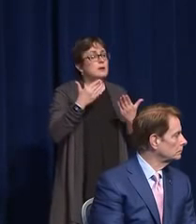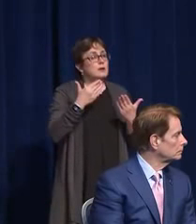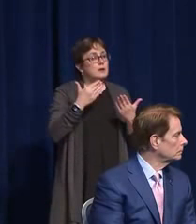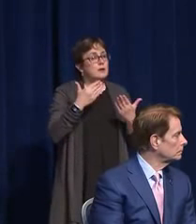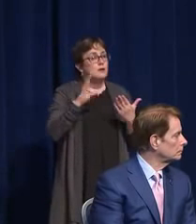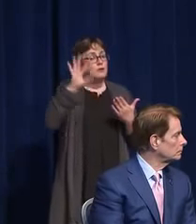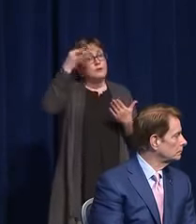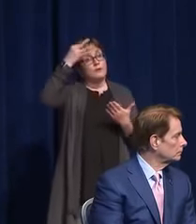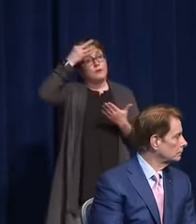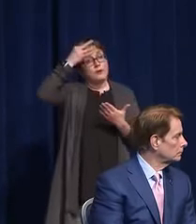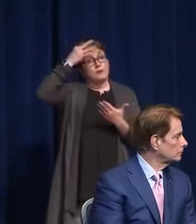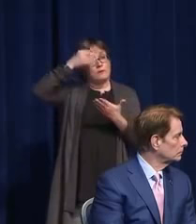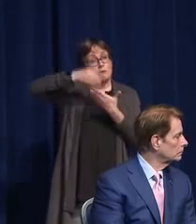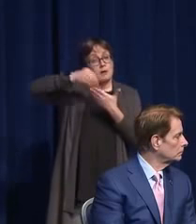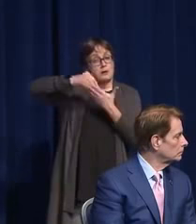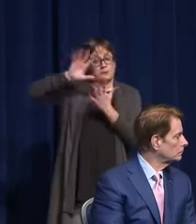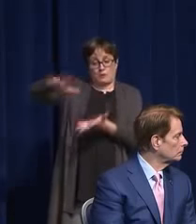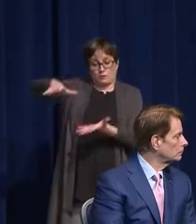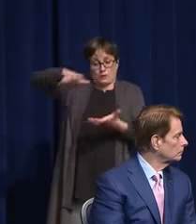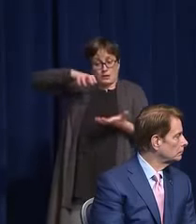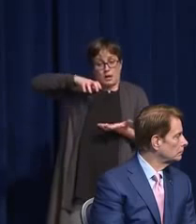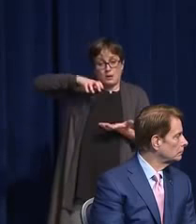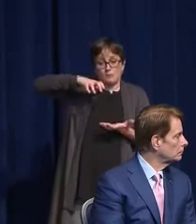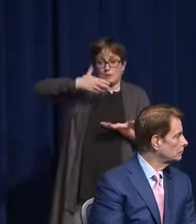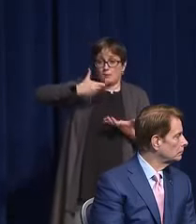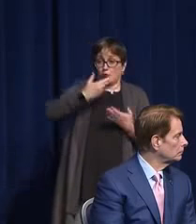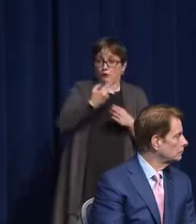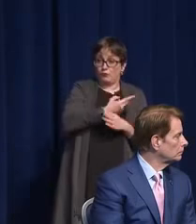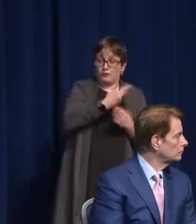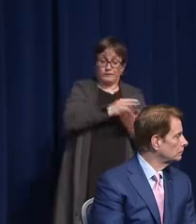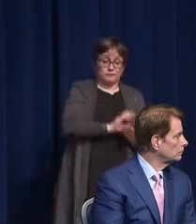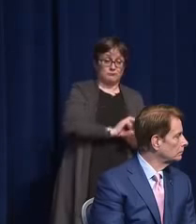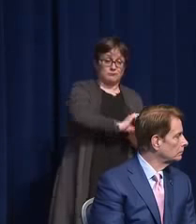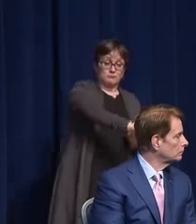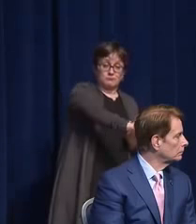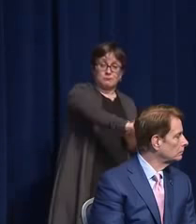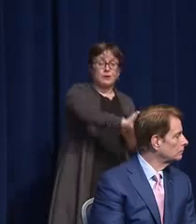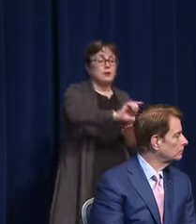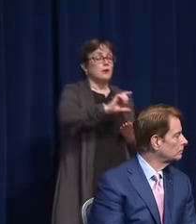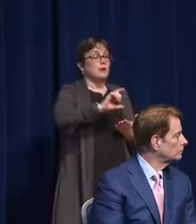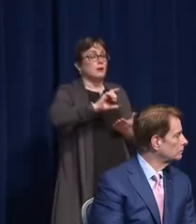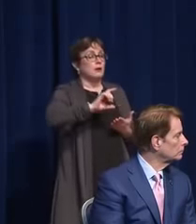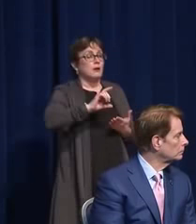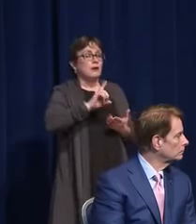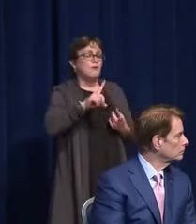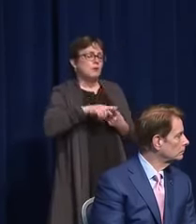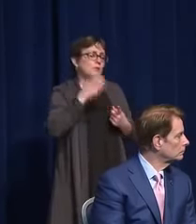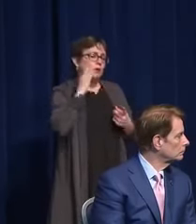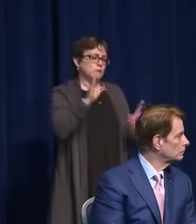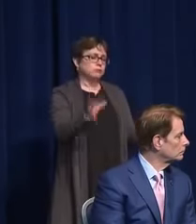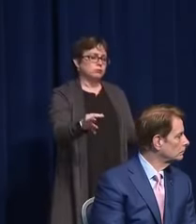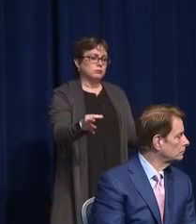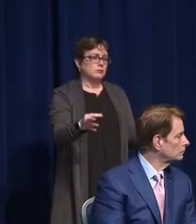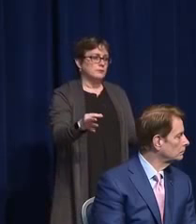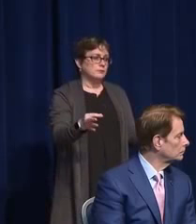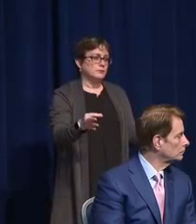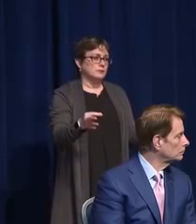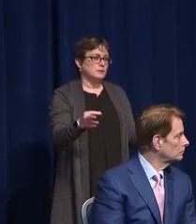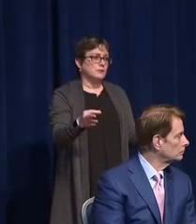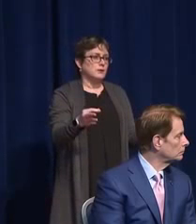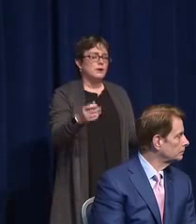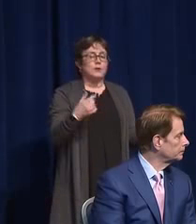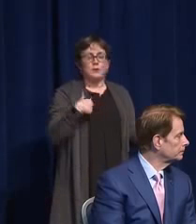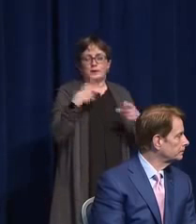HAVA dollars. And once we can get, more of an answer to that, we could advise everyone